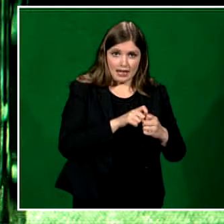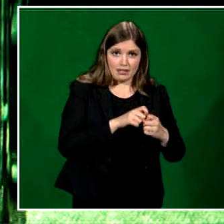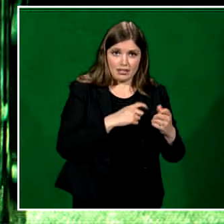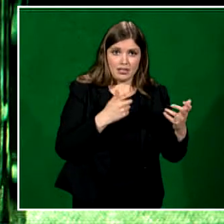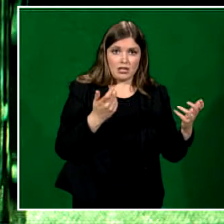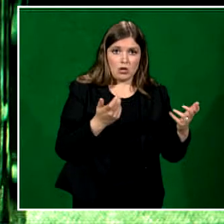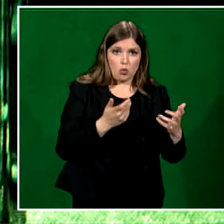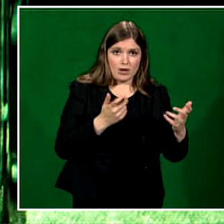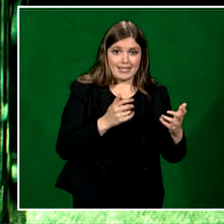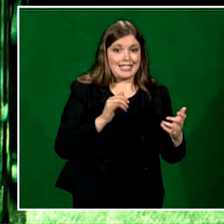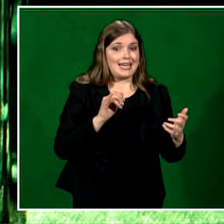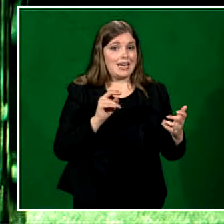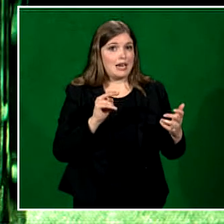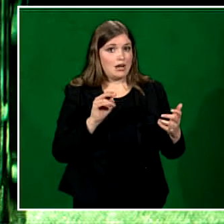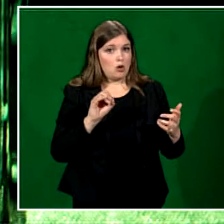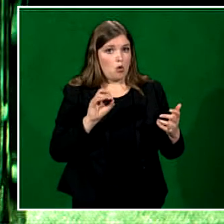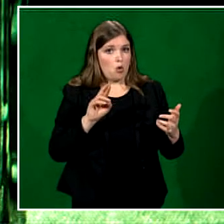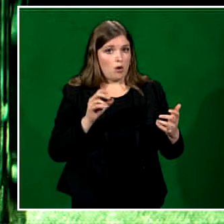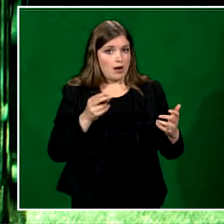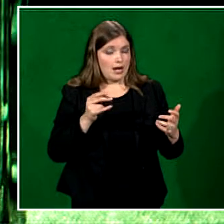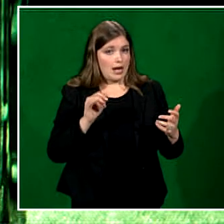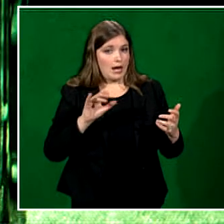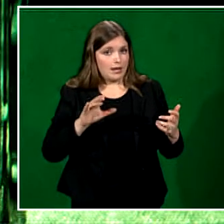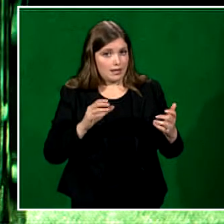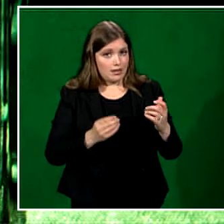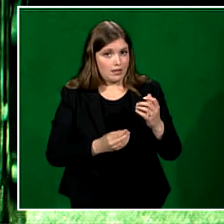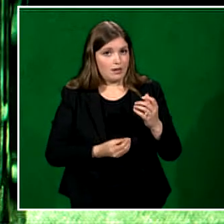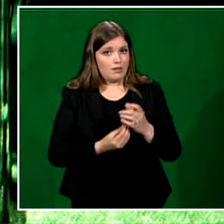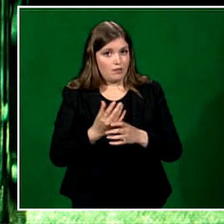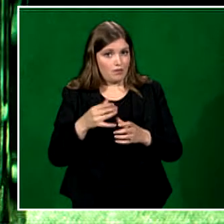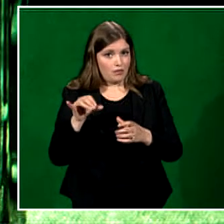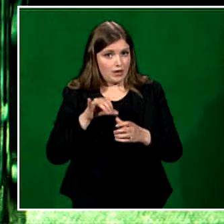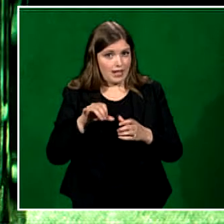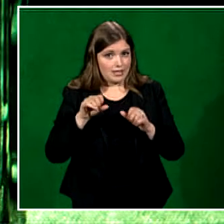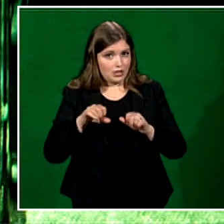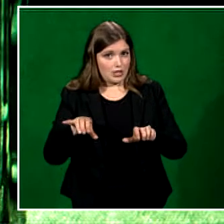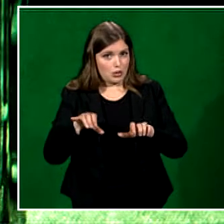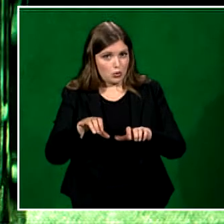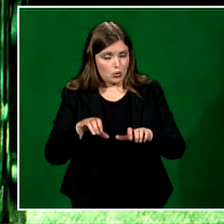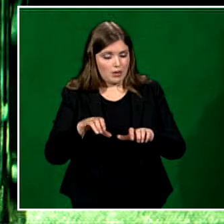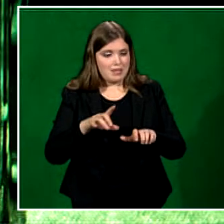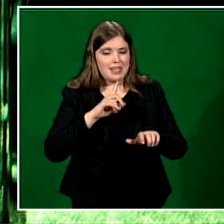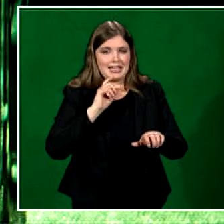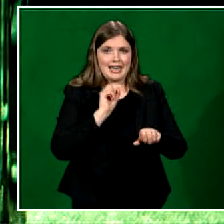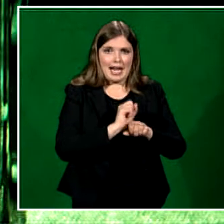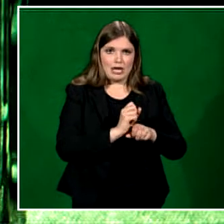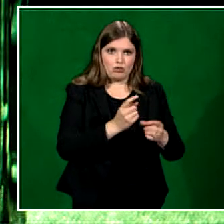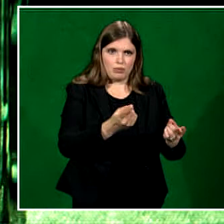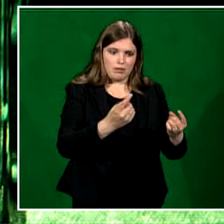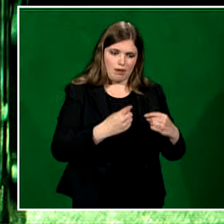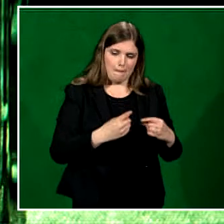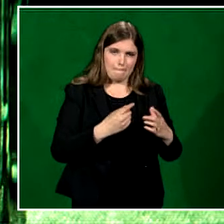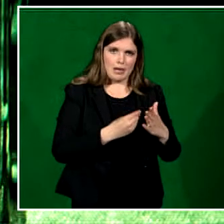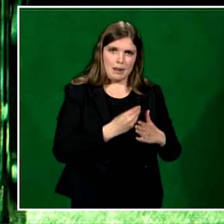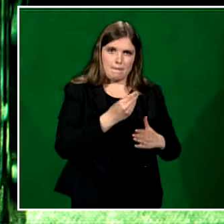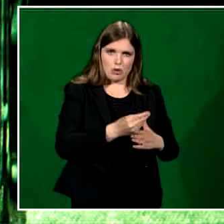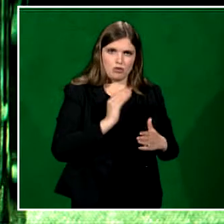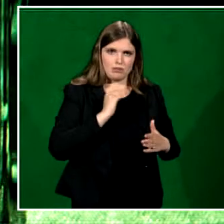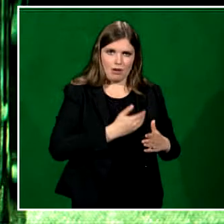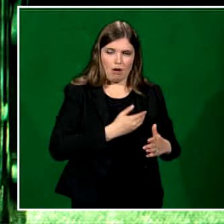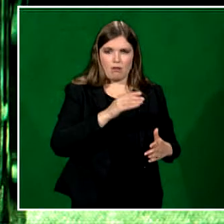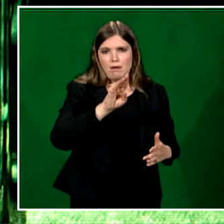inorganic fertilizer can do, then they will actually come and purchase our product, that is the biochar.